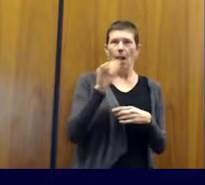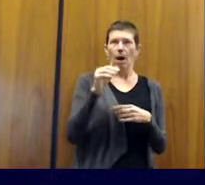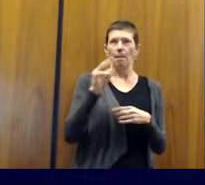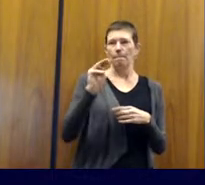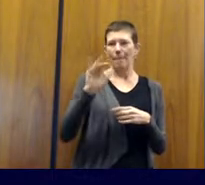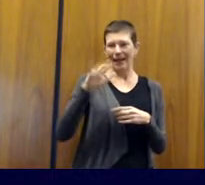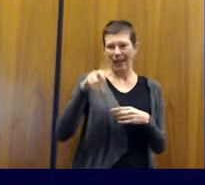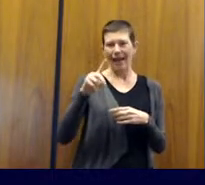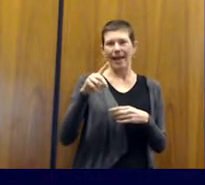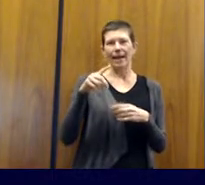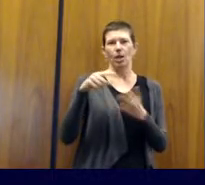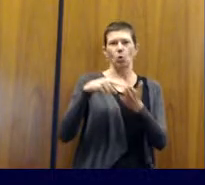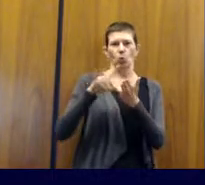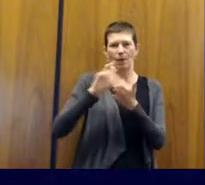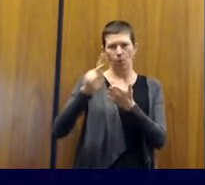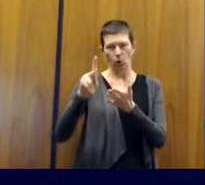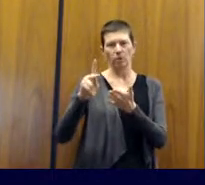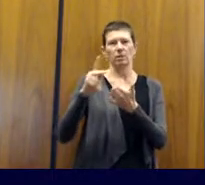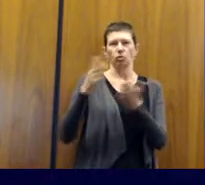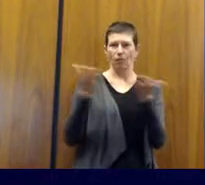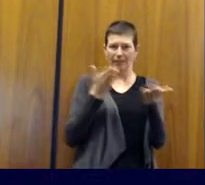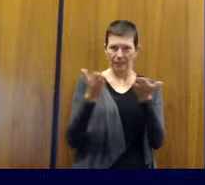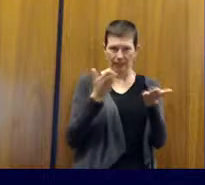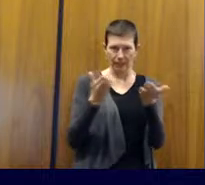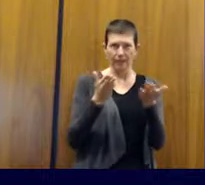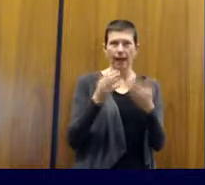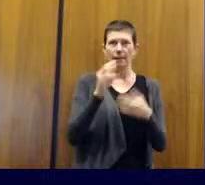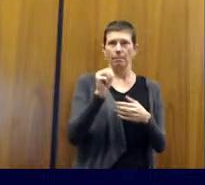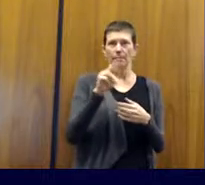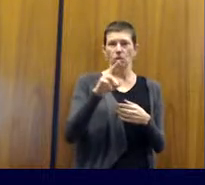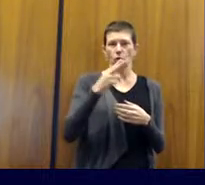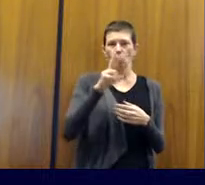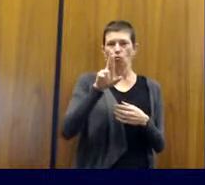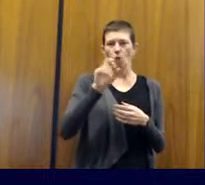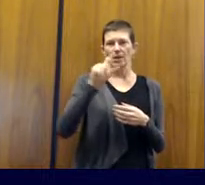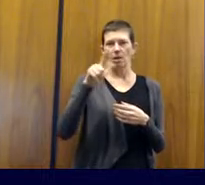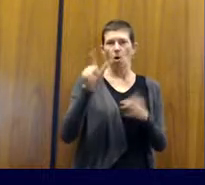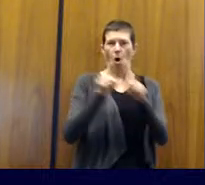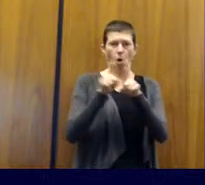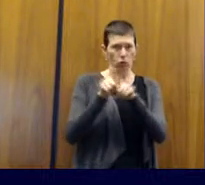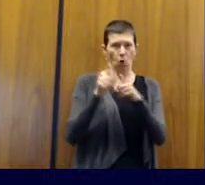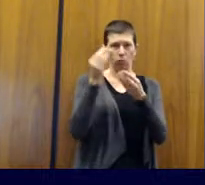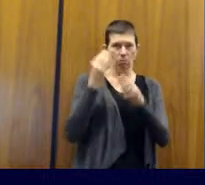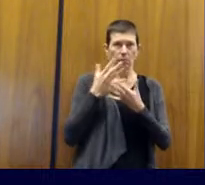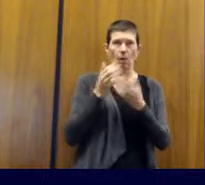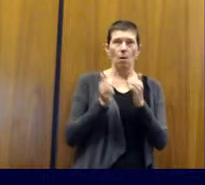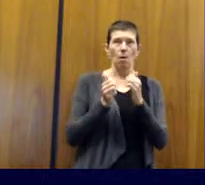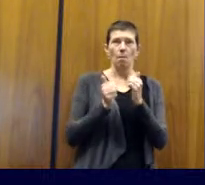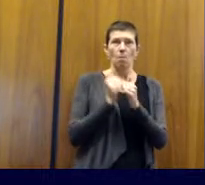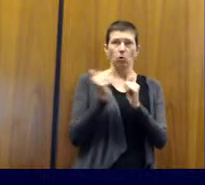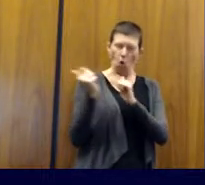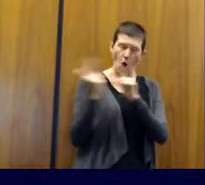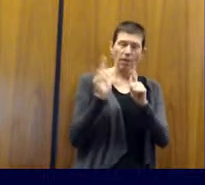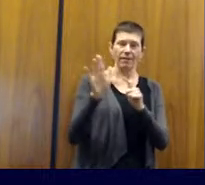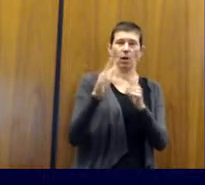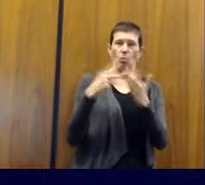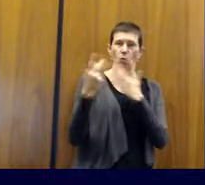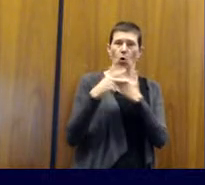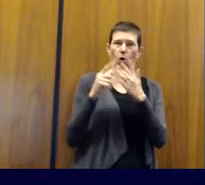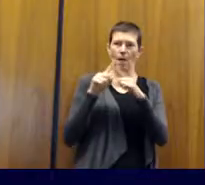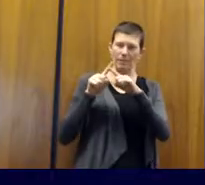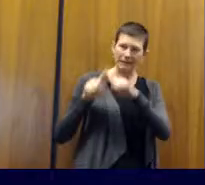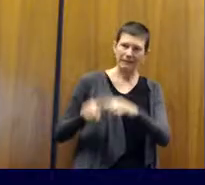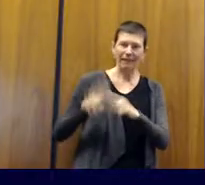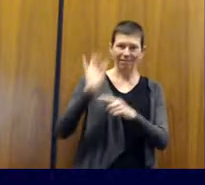Medicaid reimbursed services. And Mr. Russell has also indicated to us that most all of their programming relies on